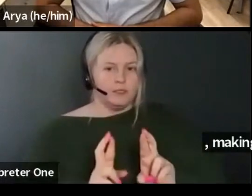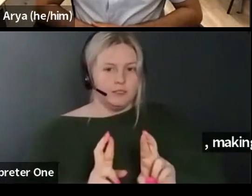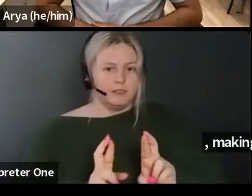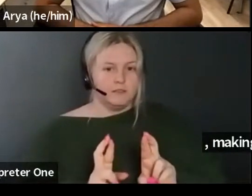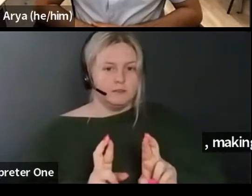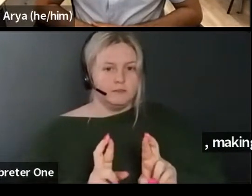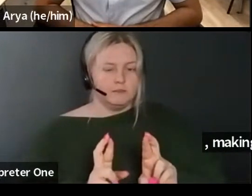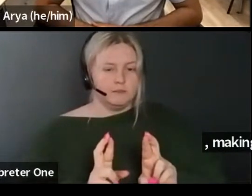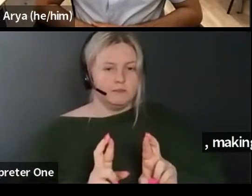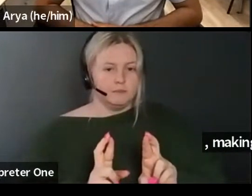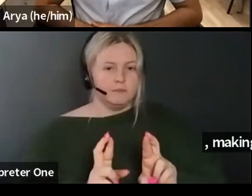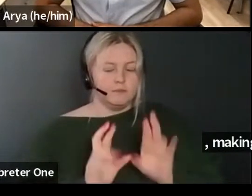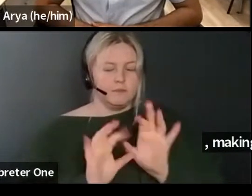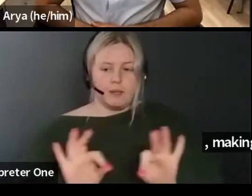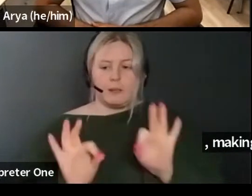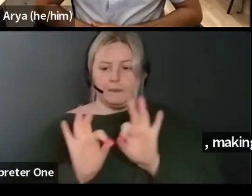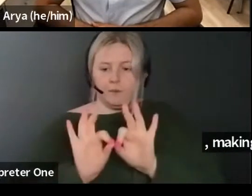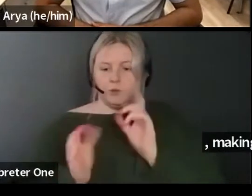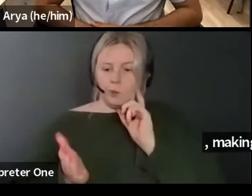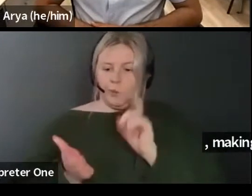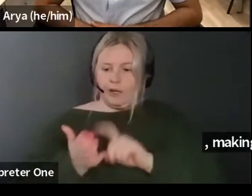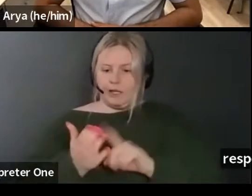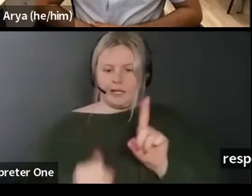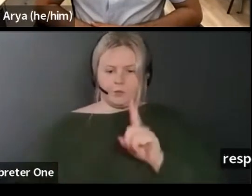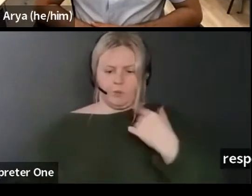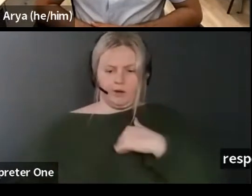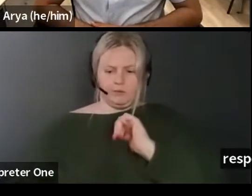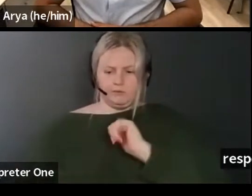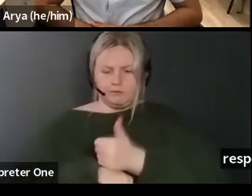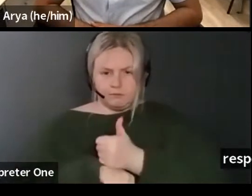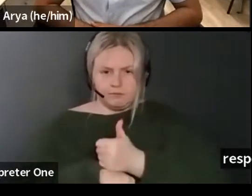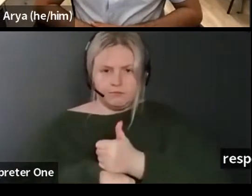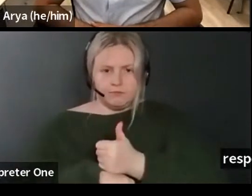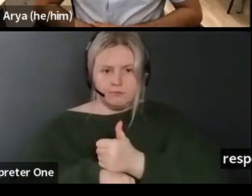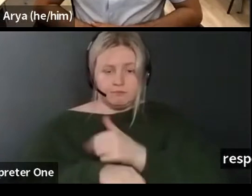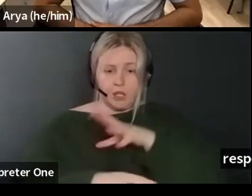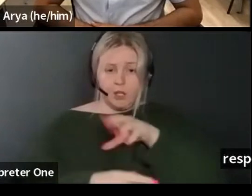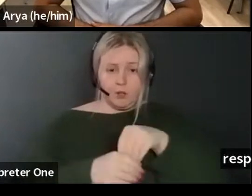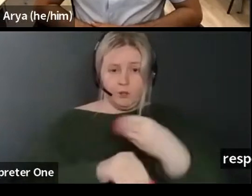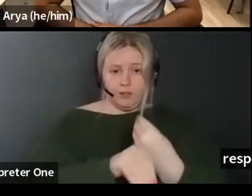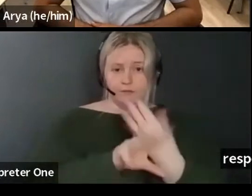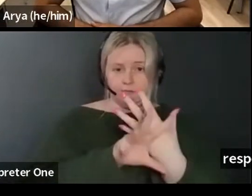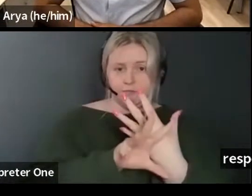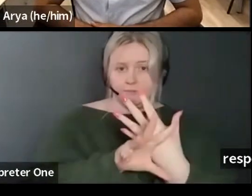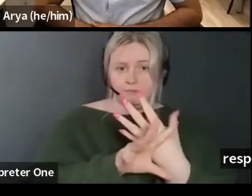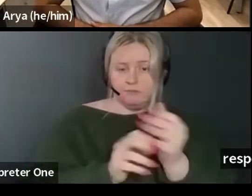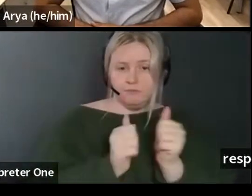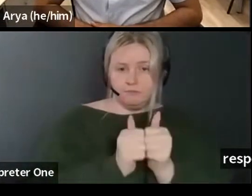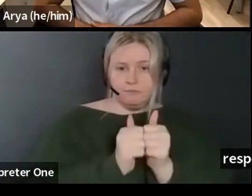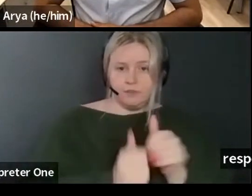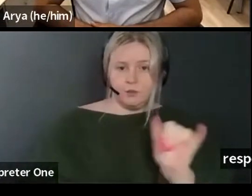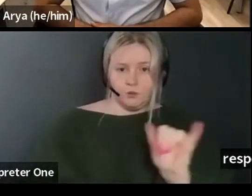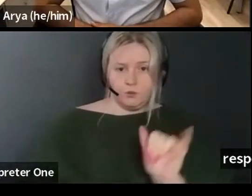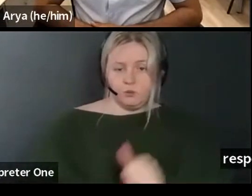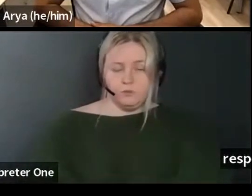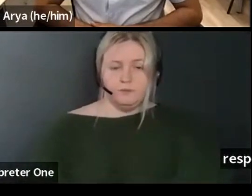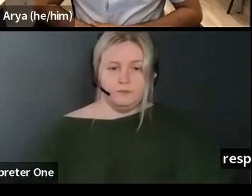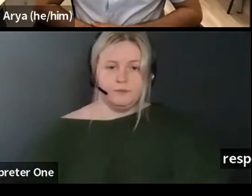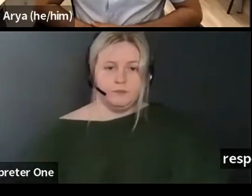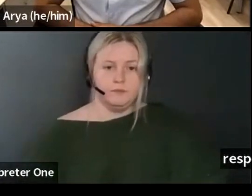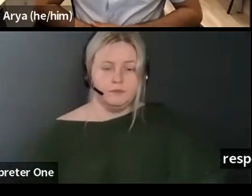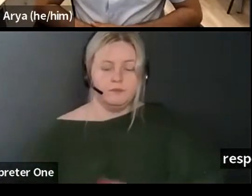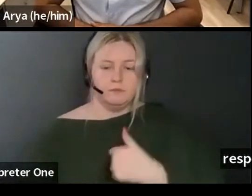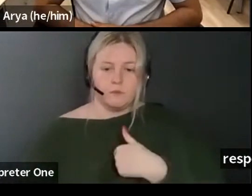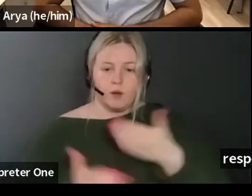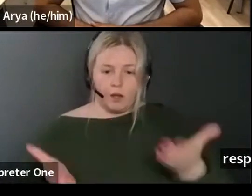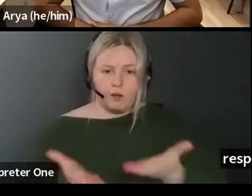in acknowledging where we are, where we're gathering, even in this virtual space. I really do urge all